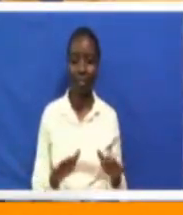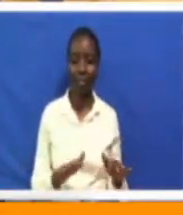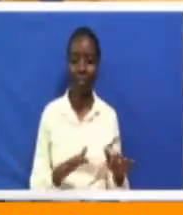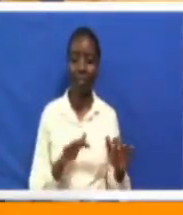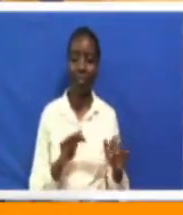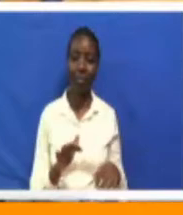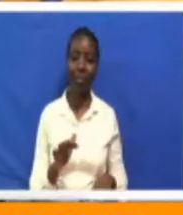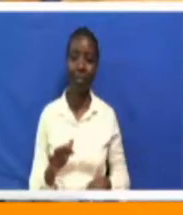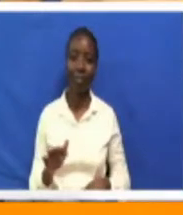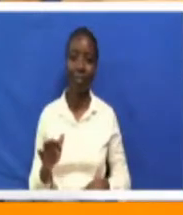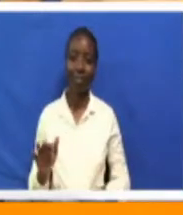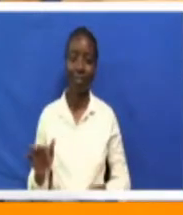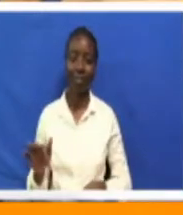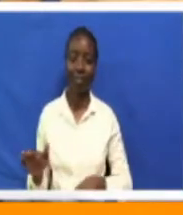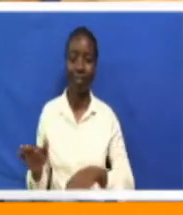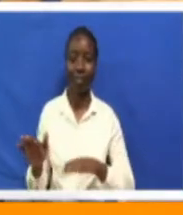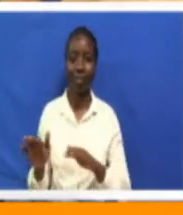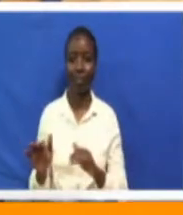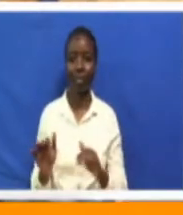foreign